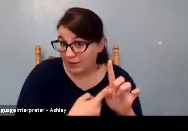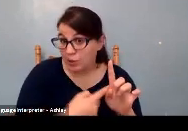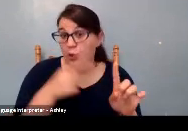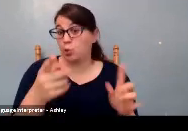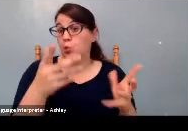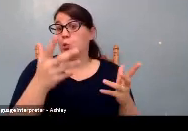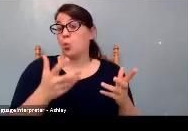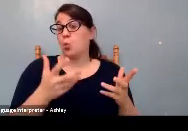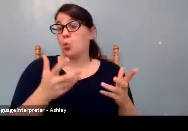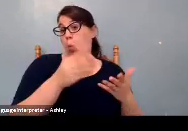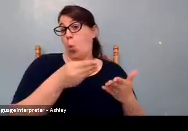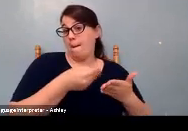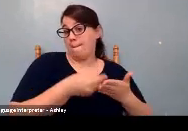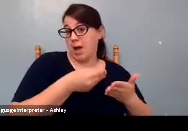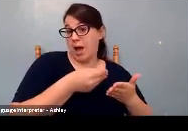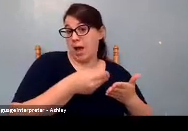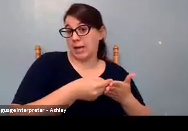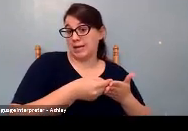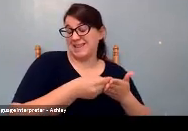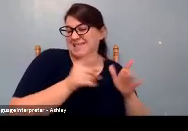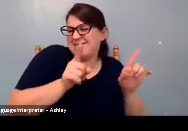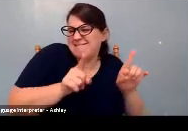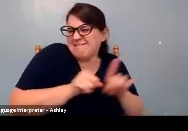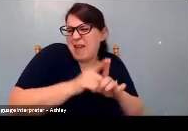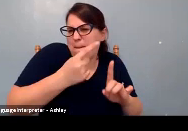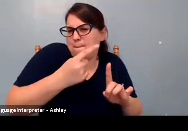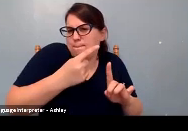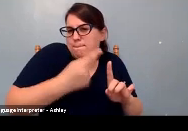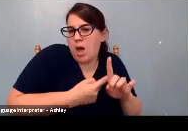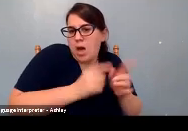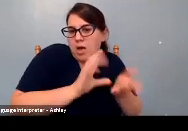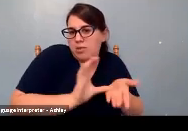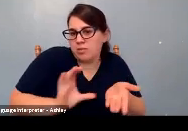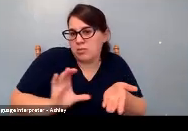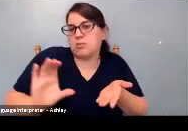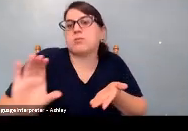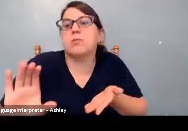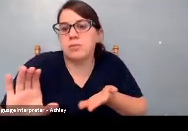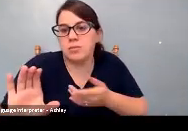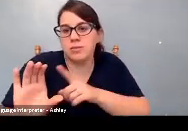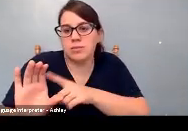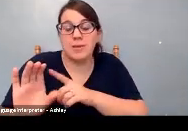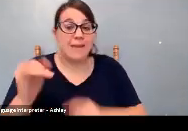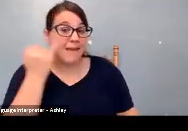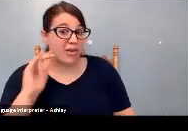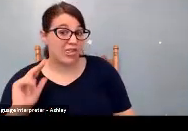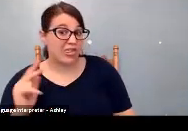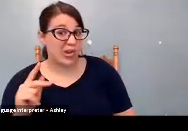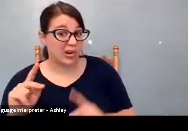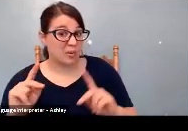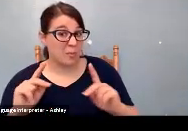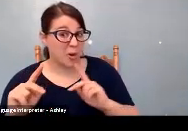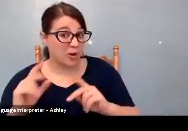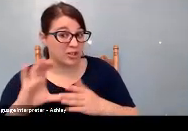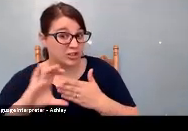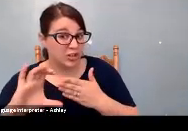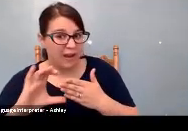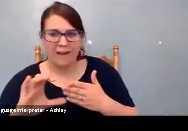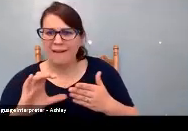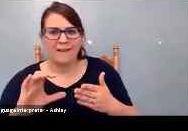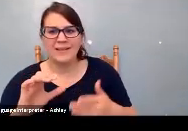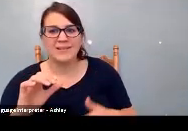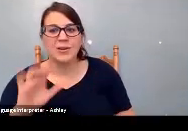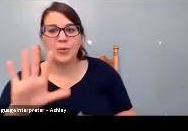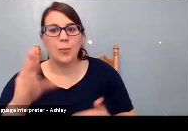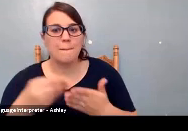the same calendar month in which the monies were withdrawn. So if you choose third-party check, the monies never actually touch your hands.